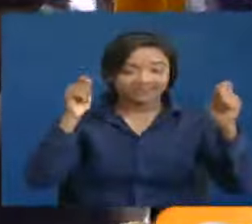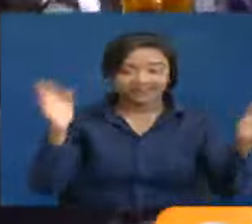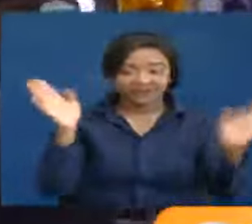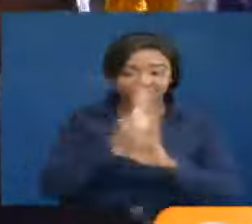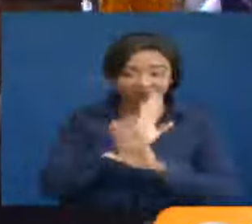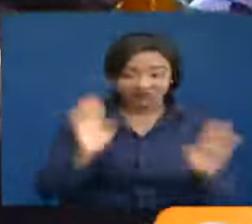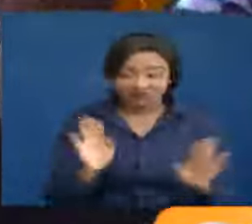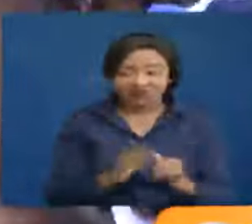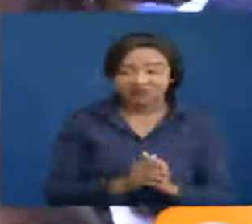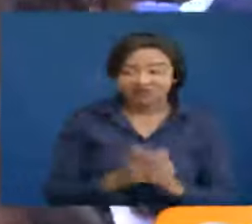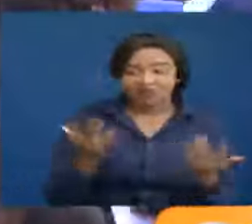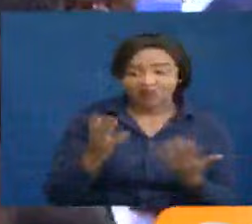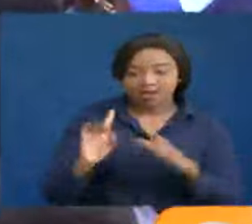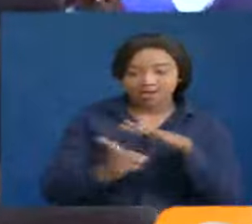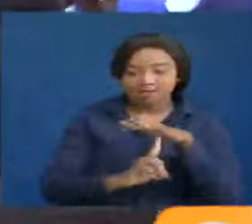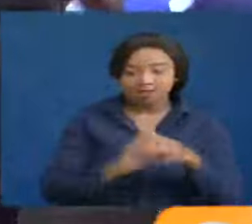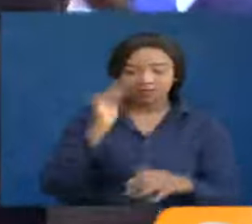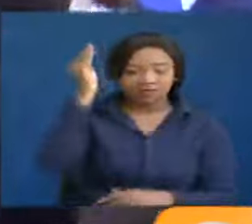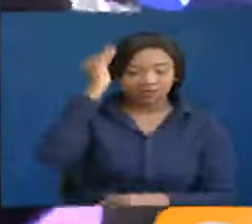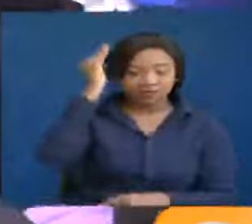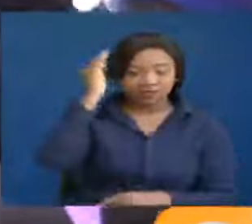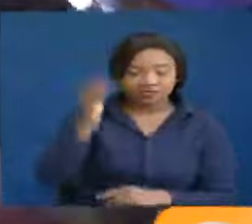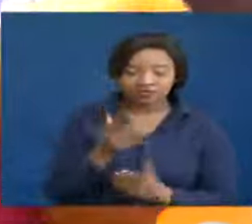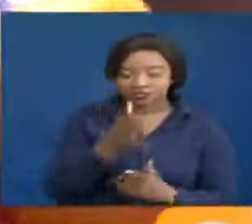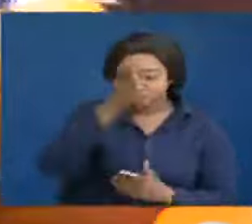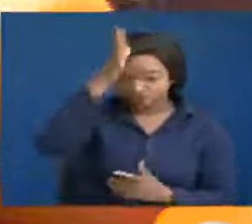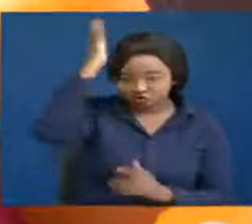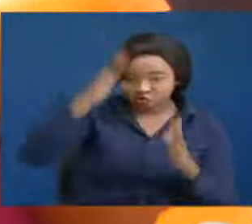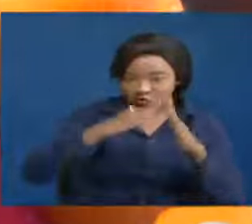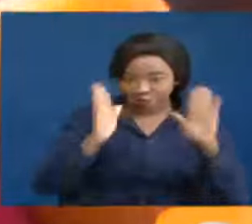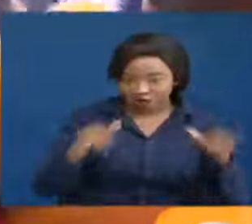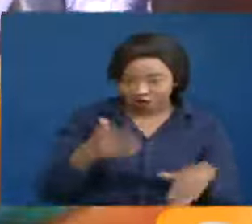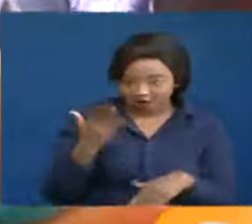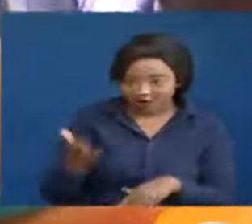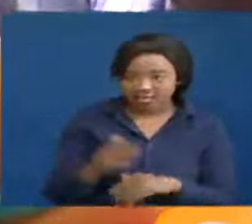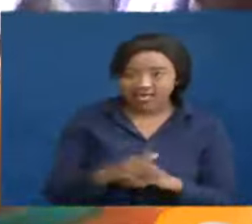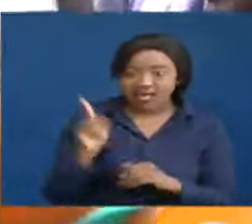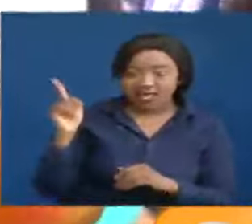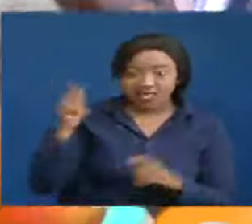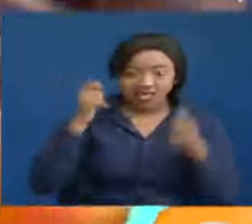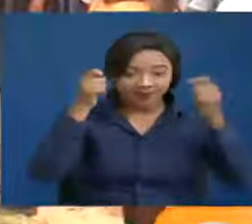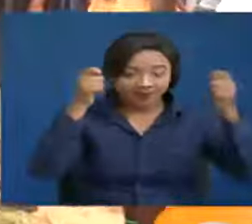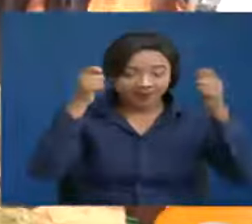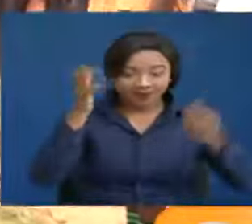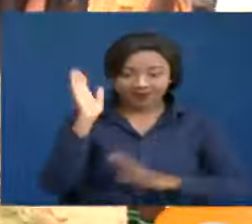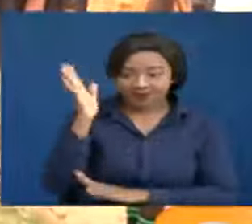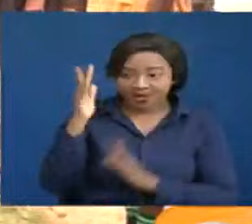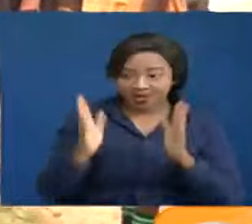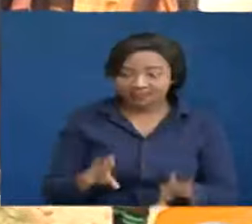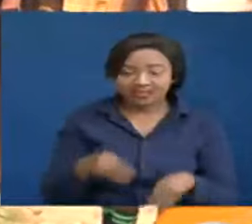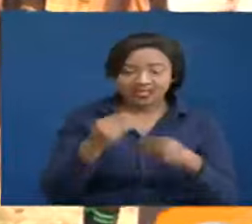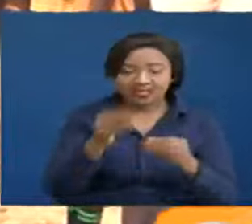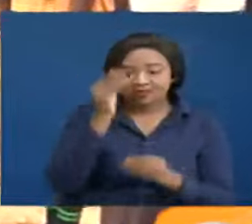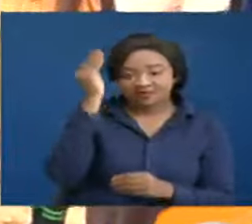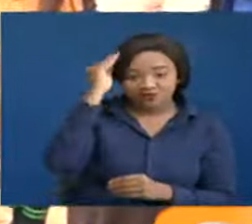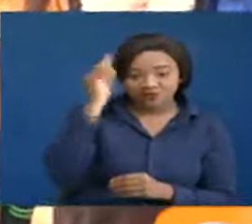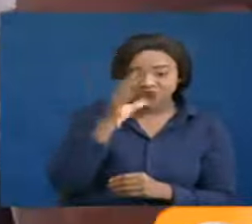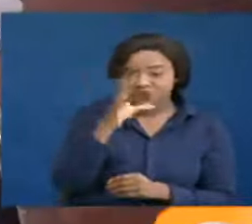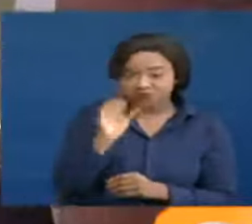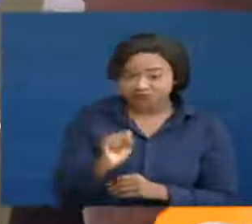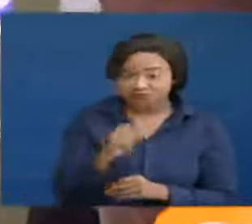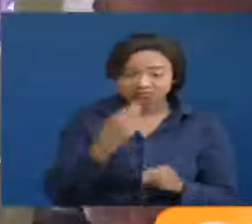procession at the Ministry of Education's Jogo House. Here, the striking lecturers gave Education CS Julius